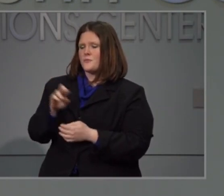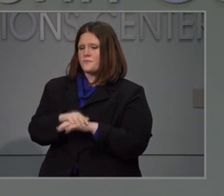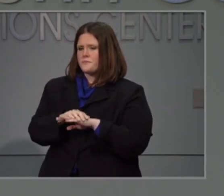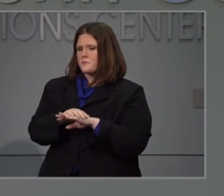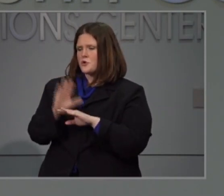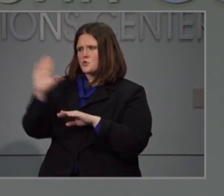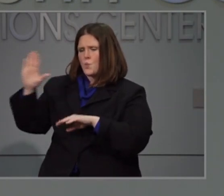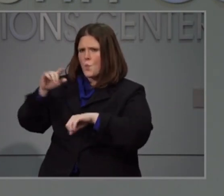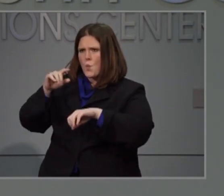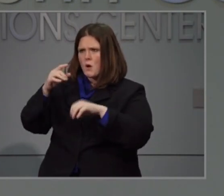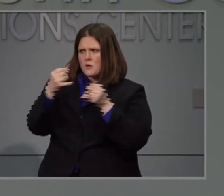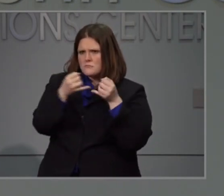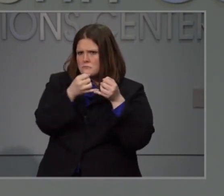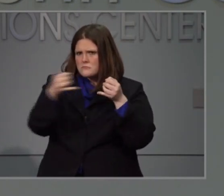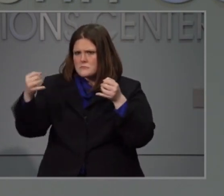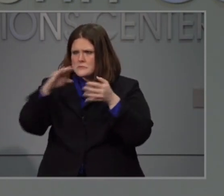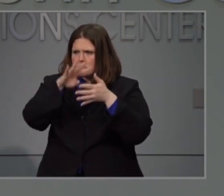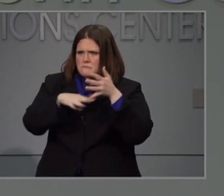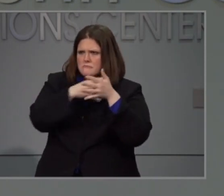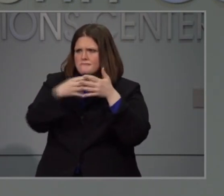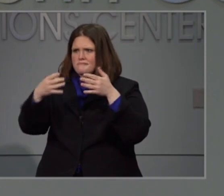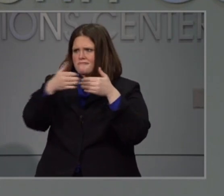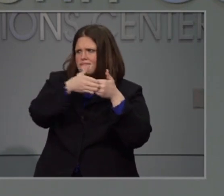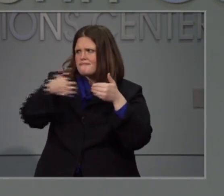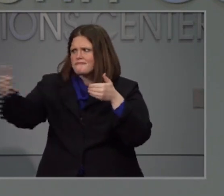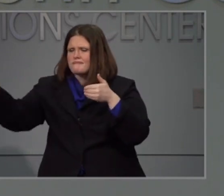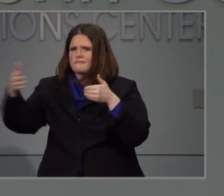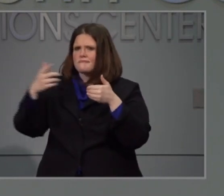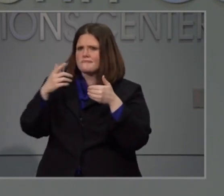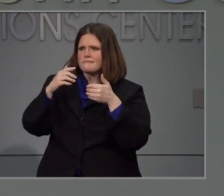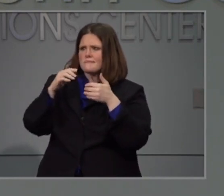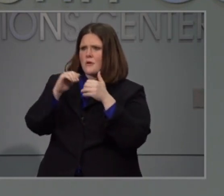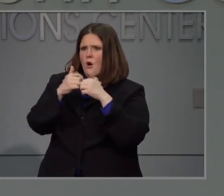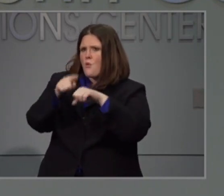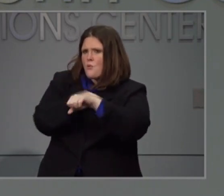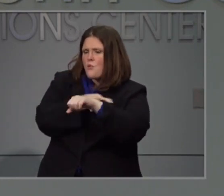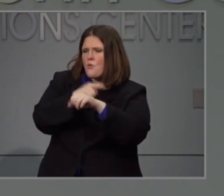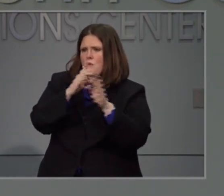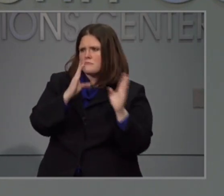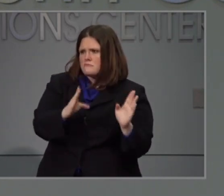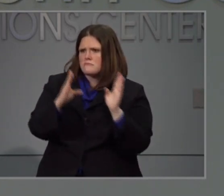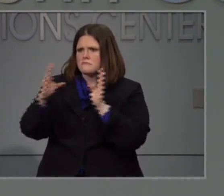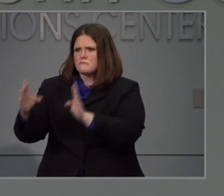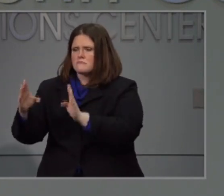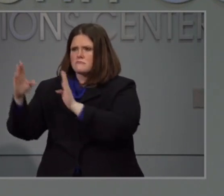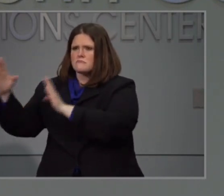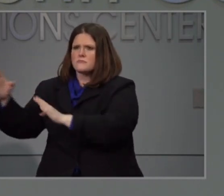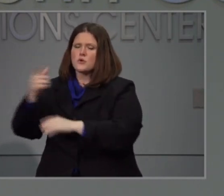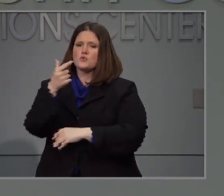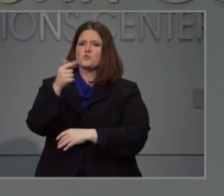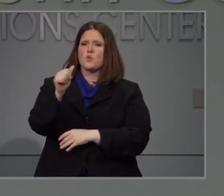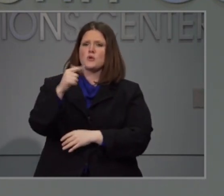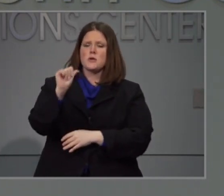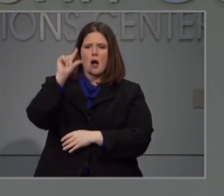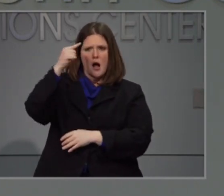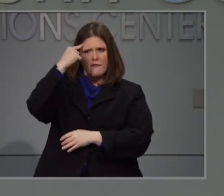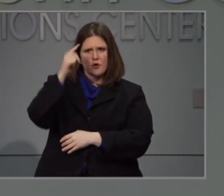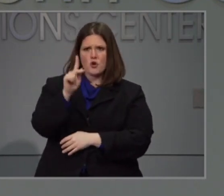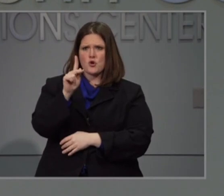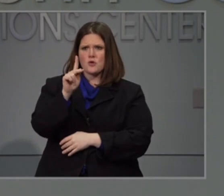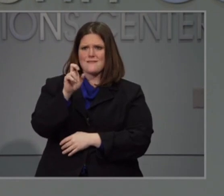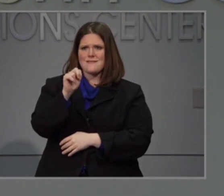coordinated with other states? You mentioned before that you were going to talk with Georgia Governor Kemp. Just wondering what the result of